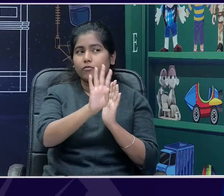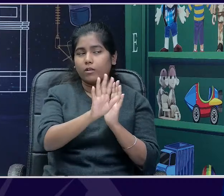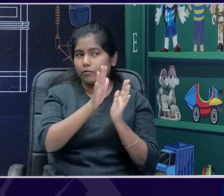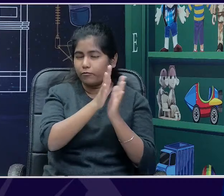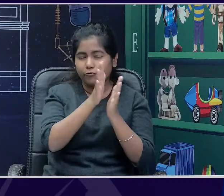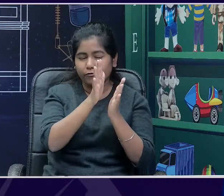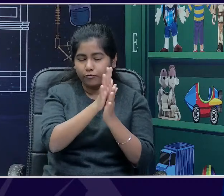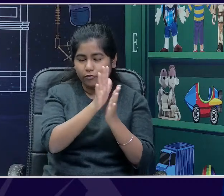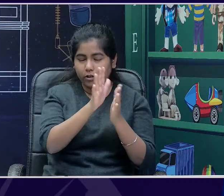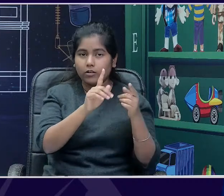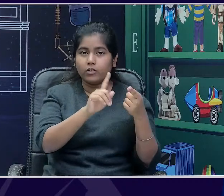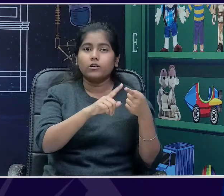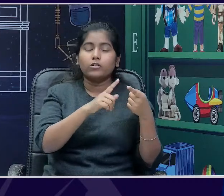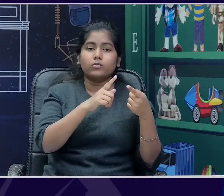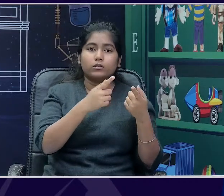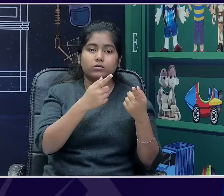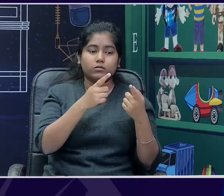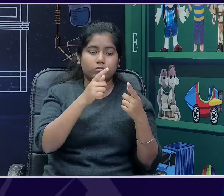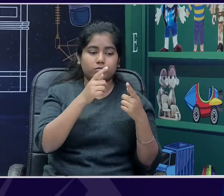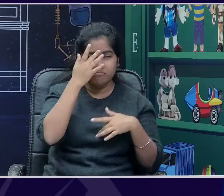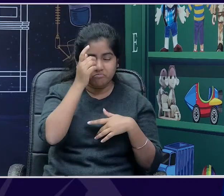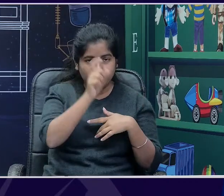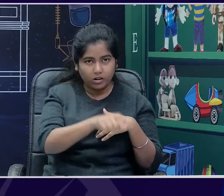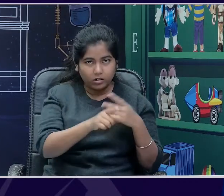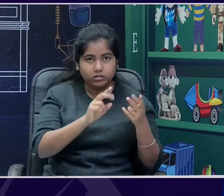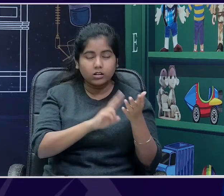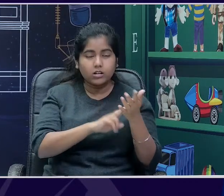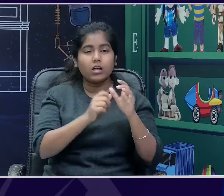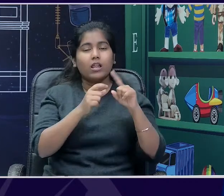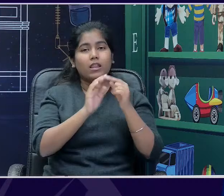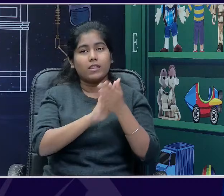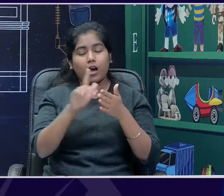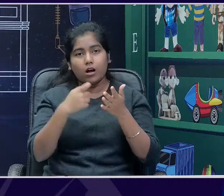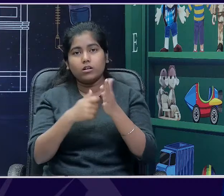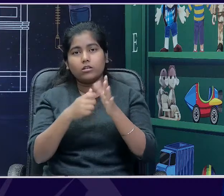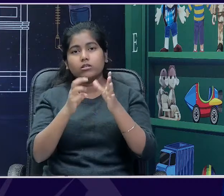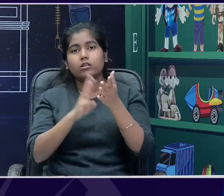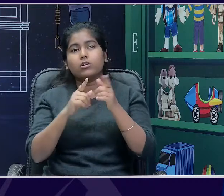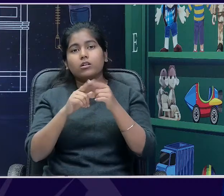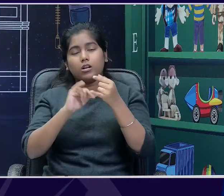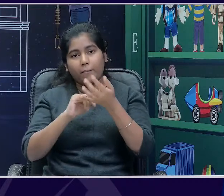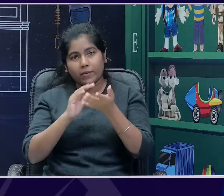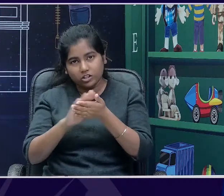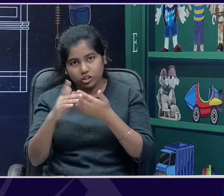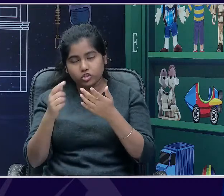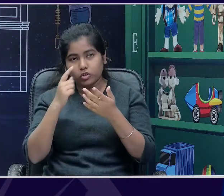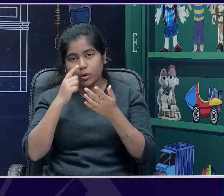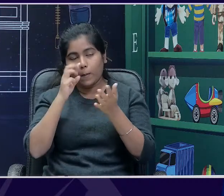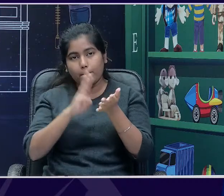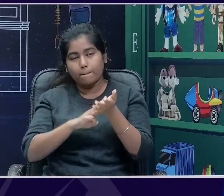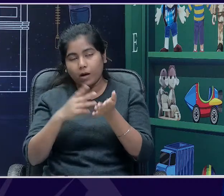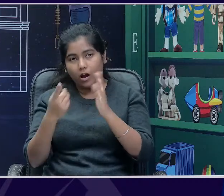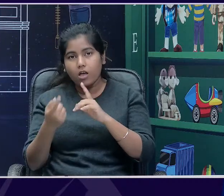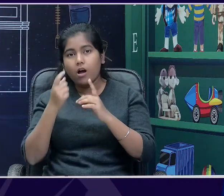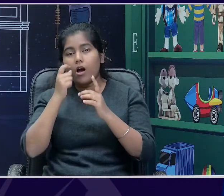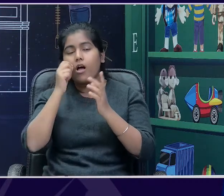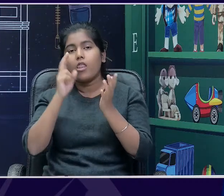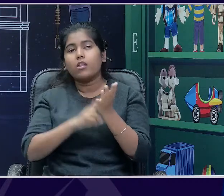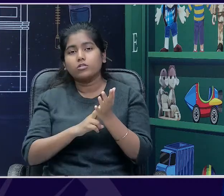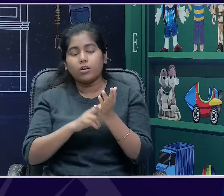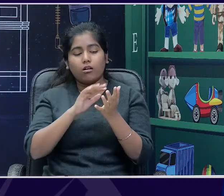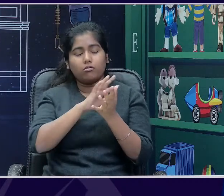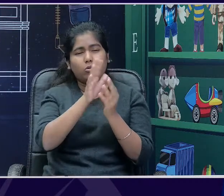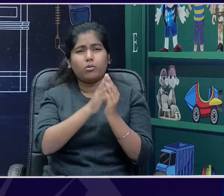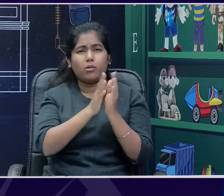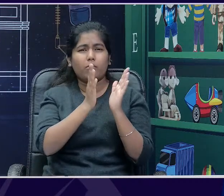Mr. Nath, the patient, Maya and Nishad and Ramesh. So we can have 5 students and